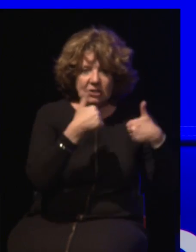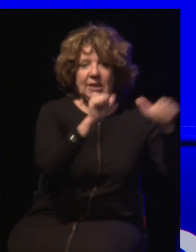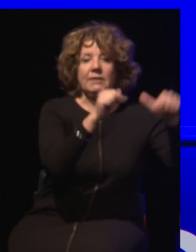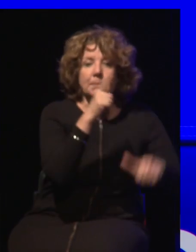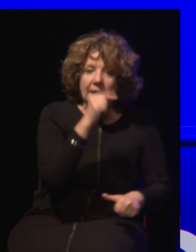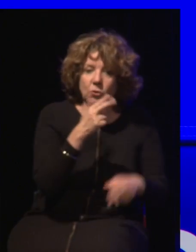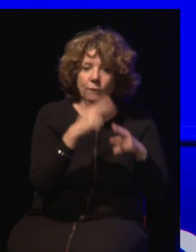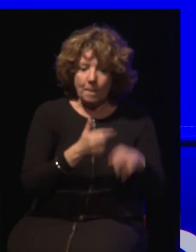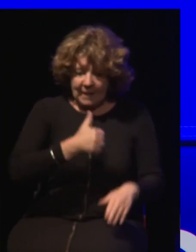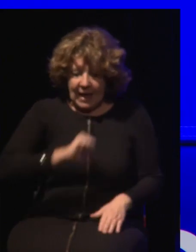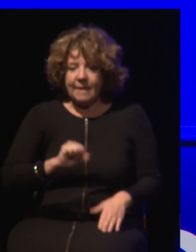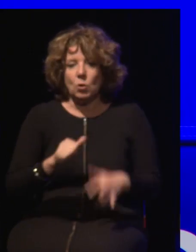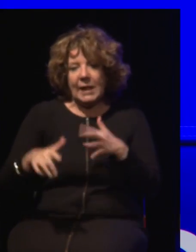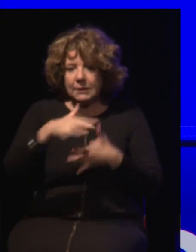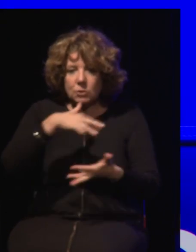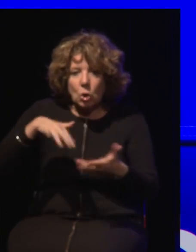need a framework.